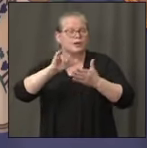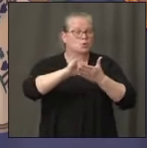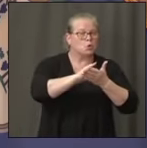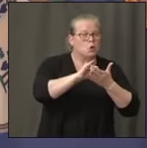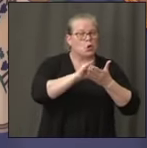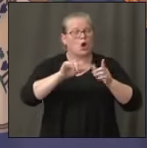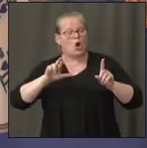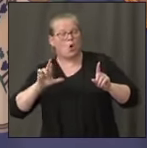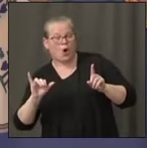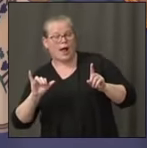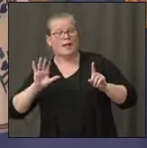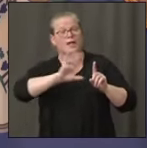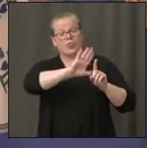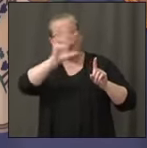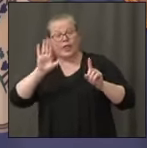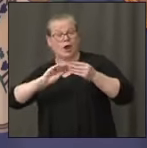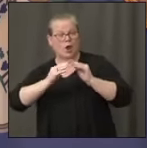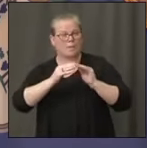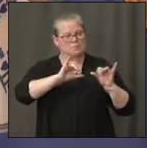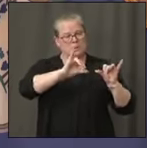to where we are in that space.